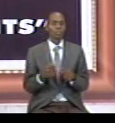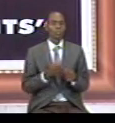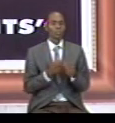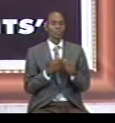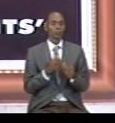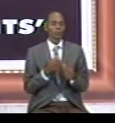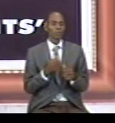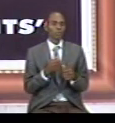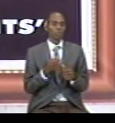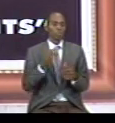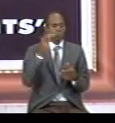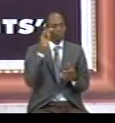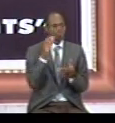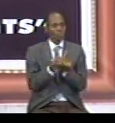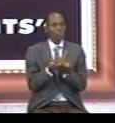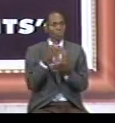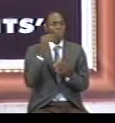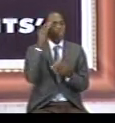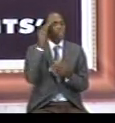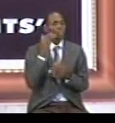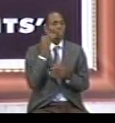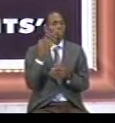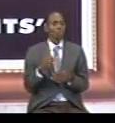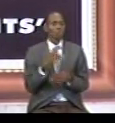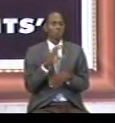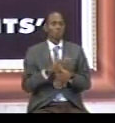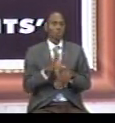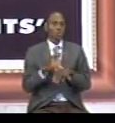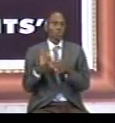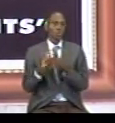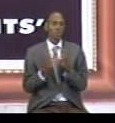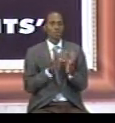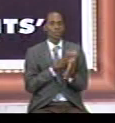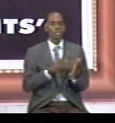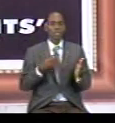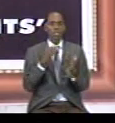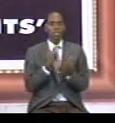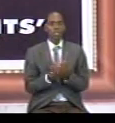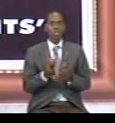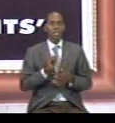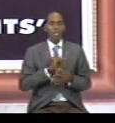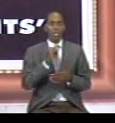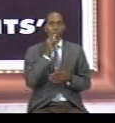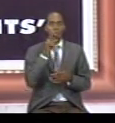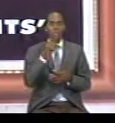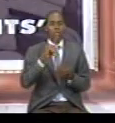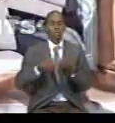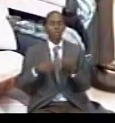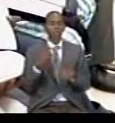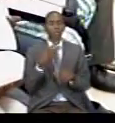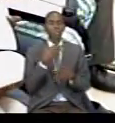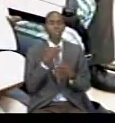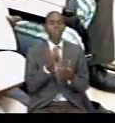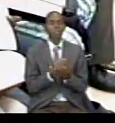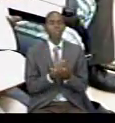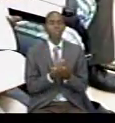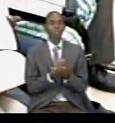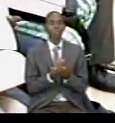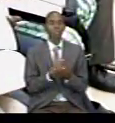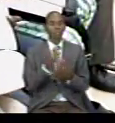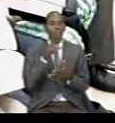Christ. The head of the church. He says, I'm his friend. And look at his attitude. This will be your attitude.